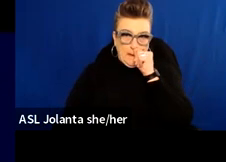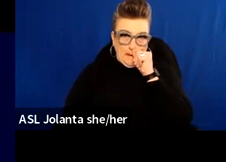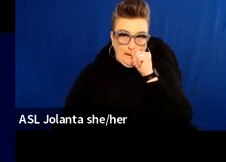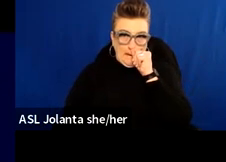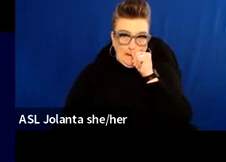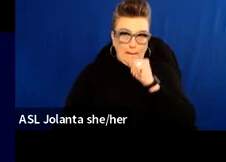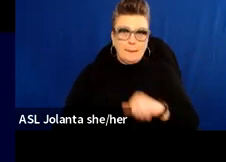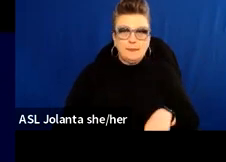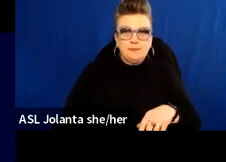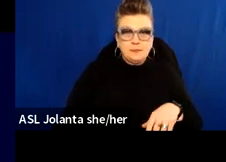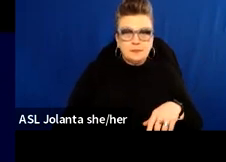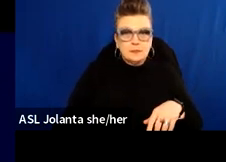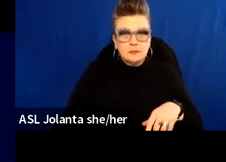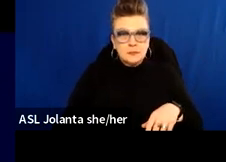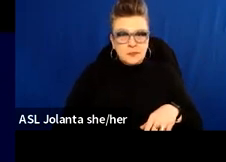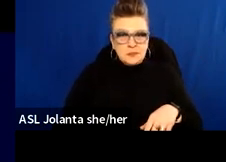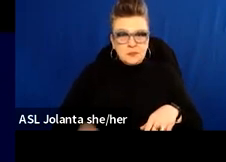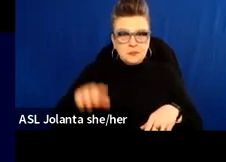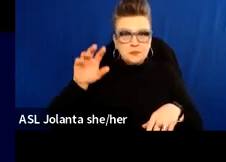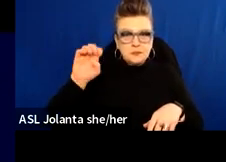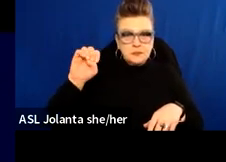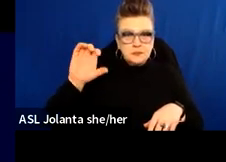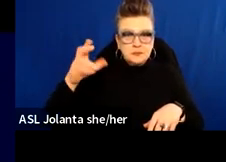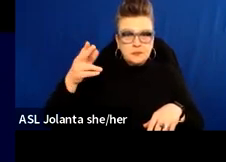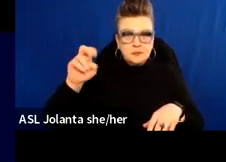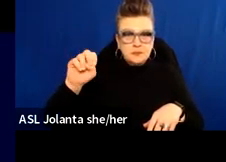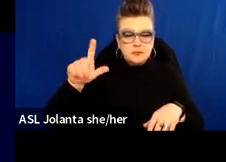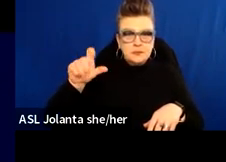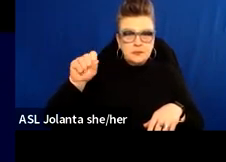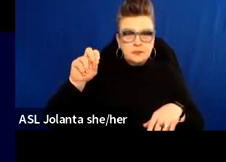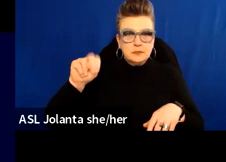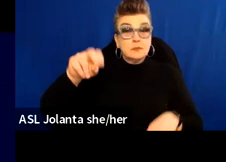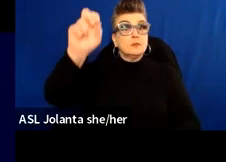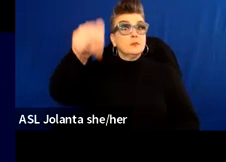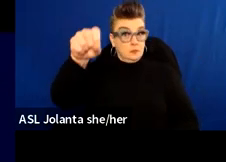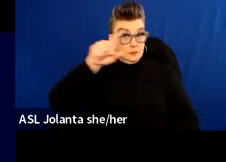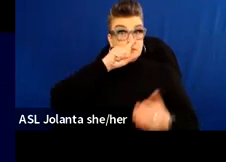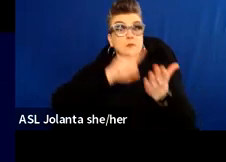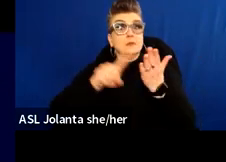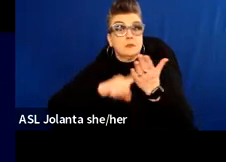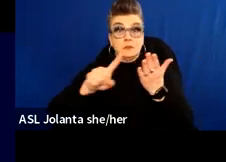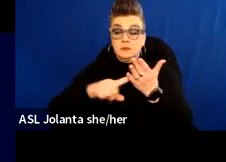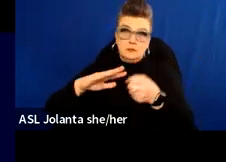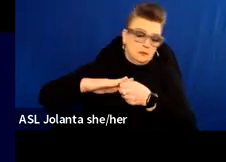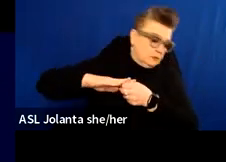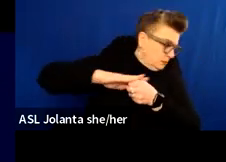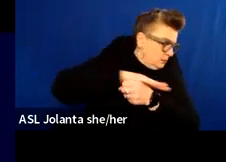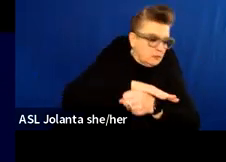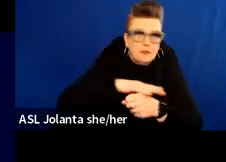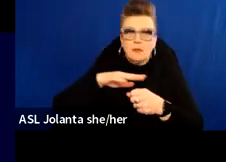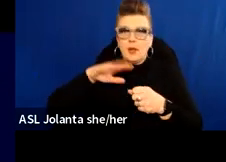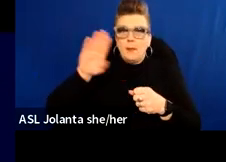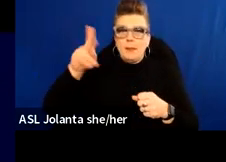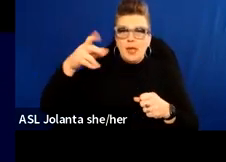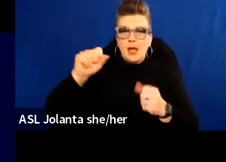we've done an audit in partnership with mass insight across the entire bps um also as part of budget collaboratives this